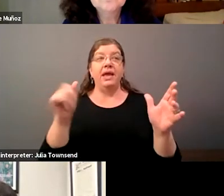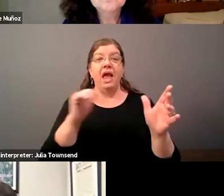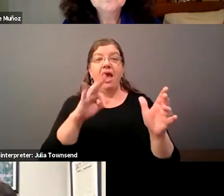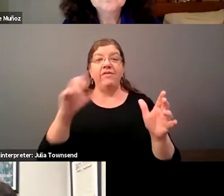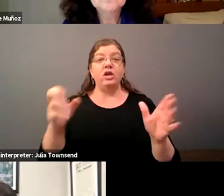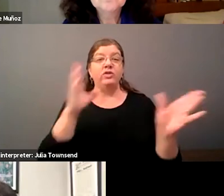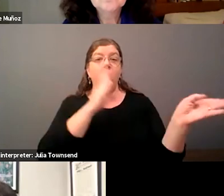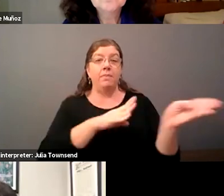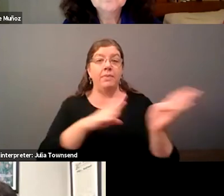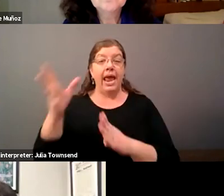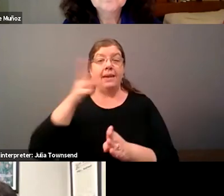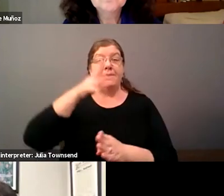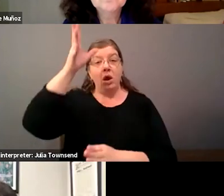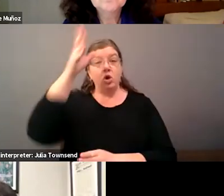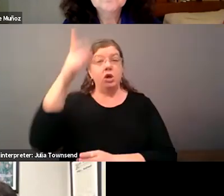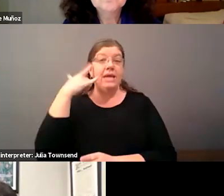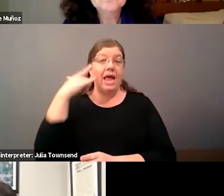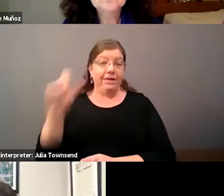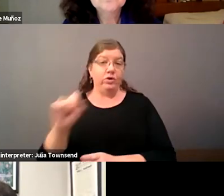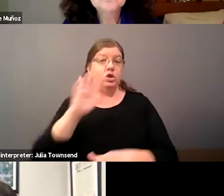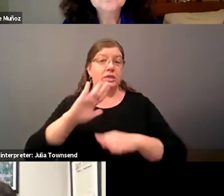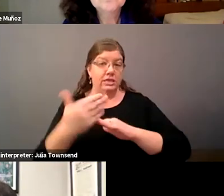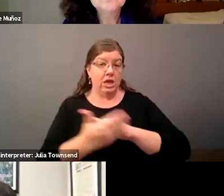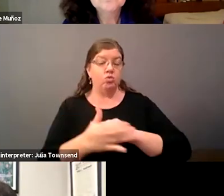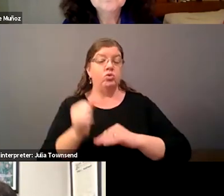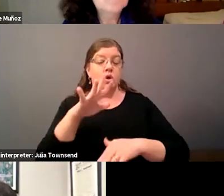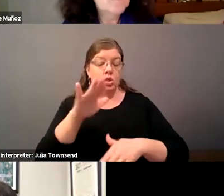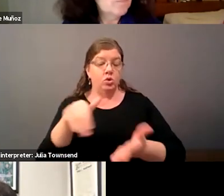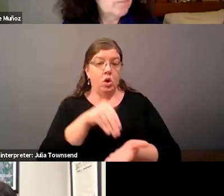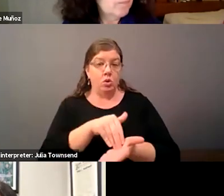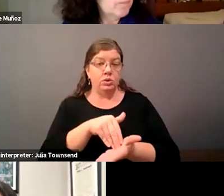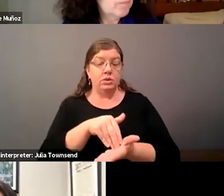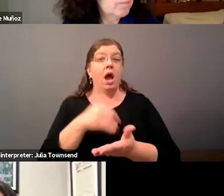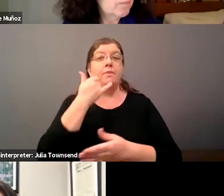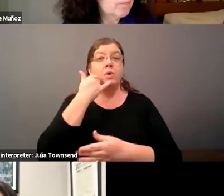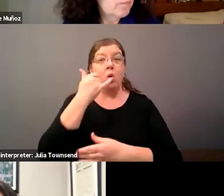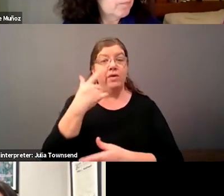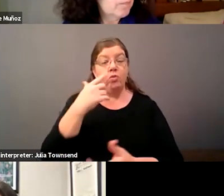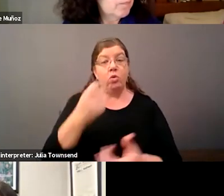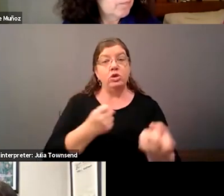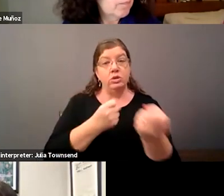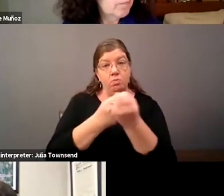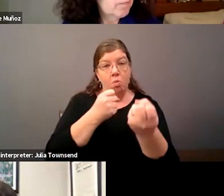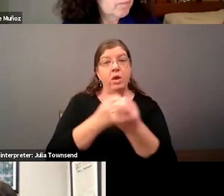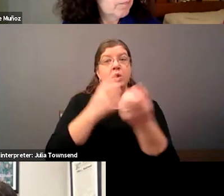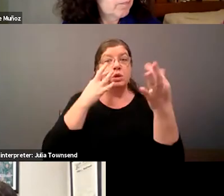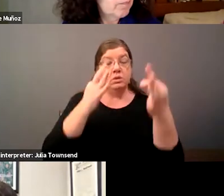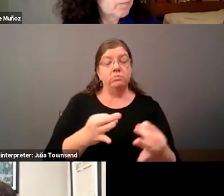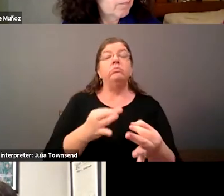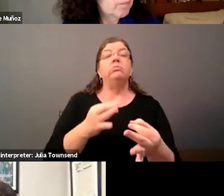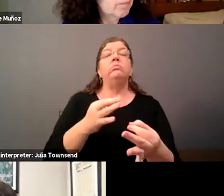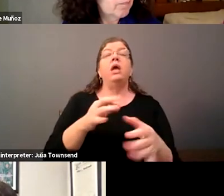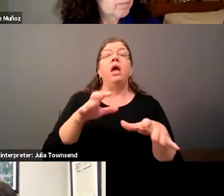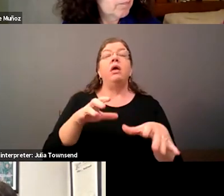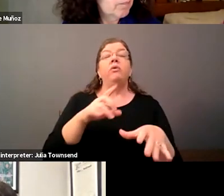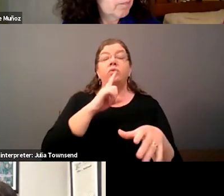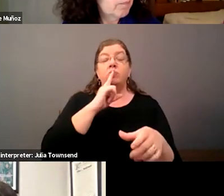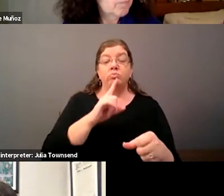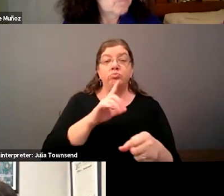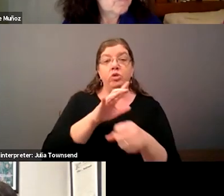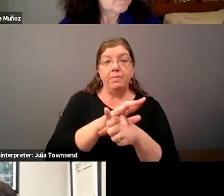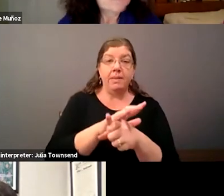california central coast i'm calling in support of the resolution affirming the district's commitment to justice through equity driving